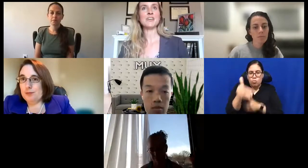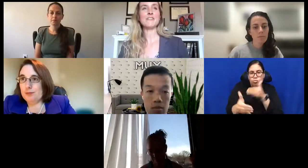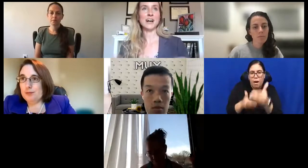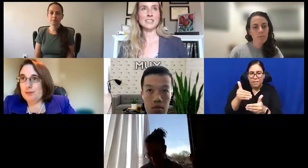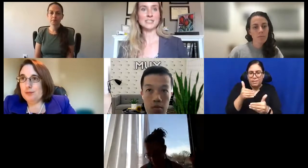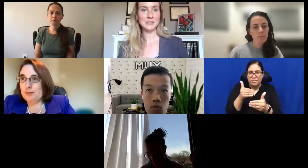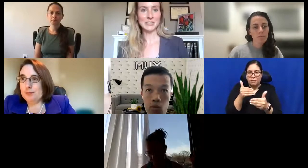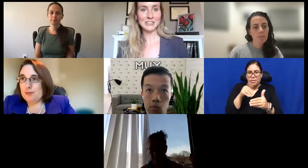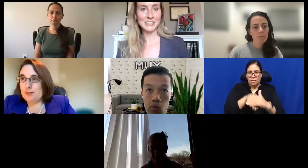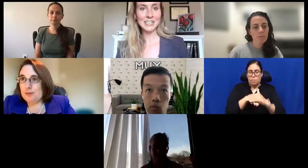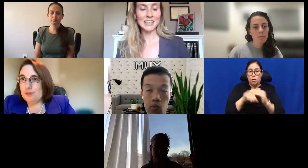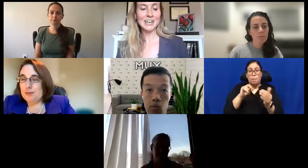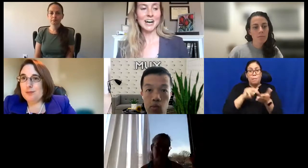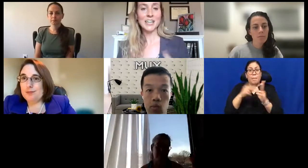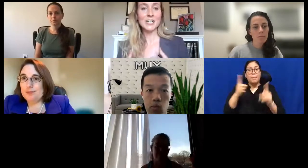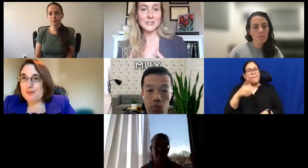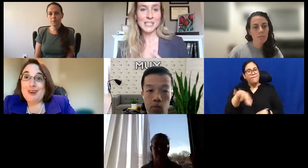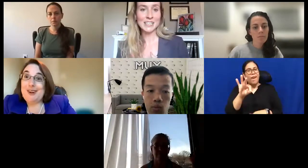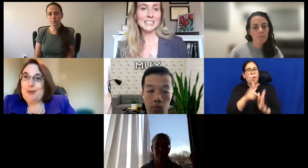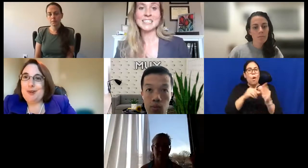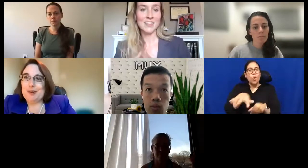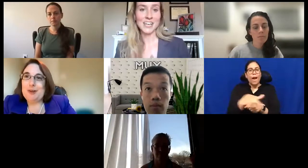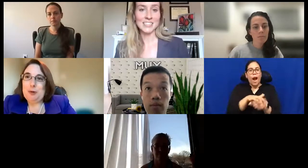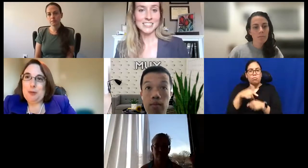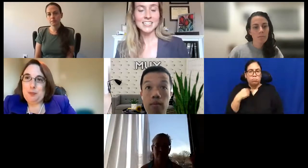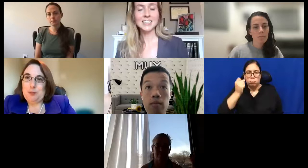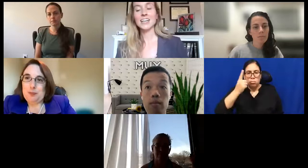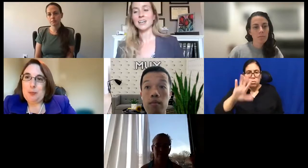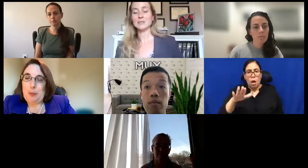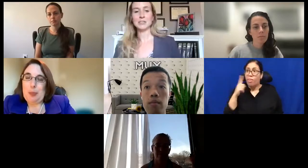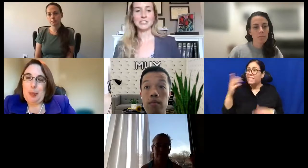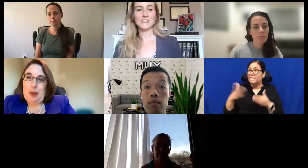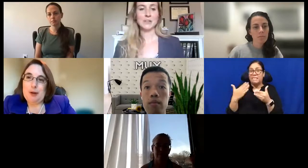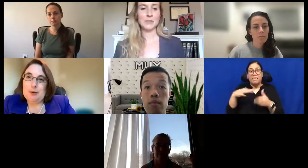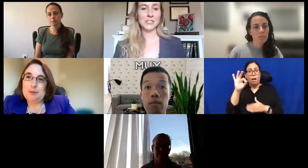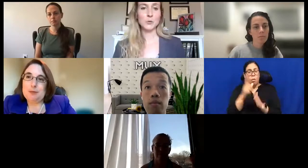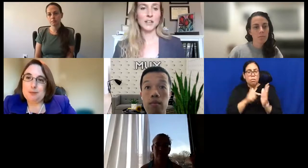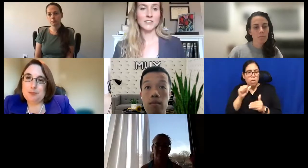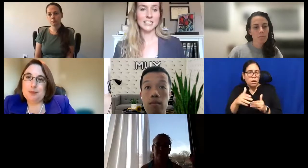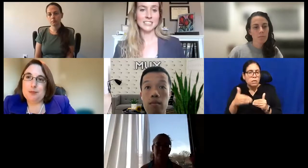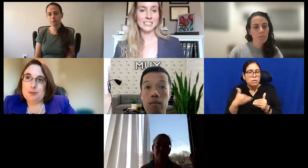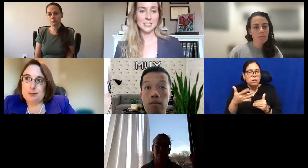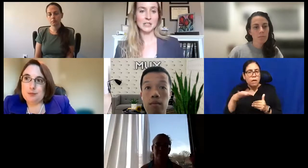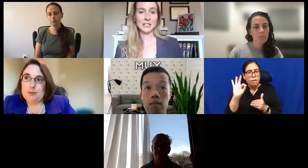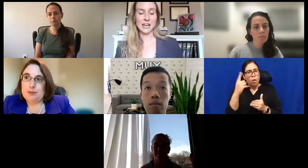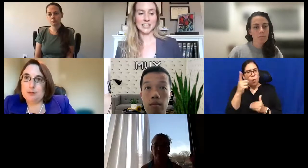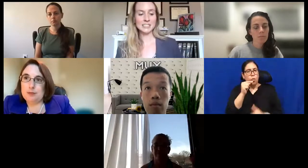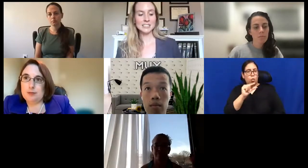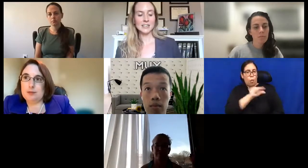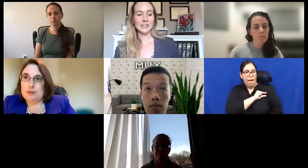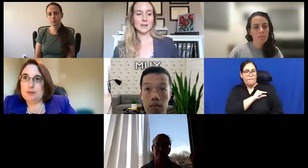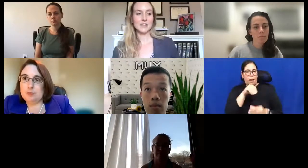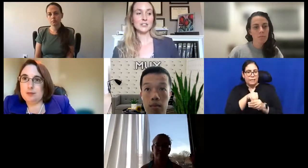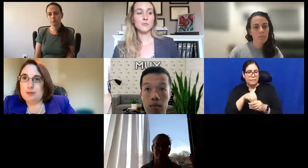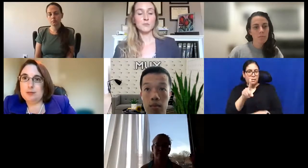know, find a lawyer in your area, I understand it's not that easy, especially to find one that's qualified in disability